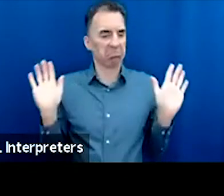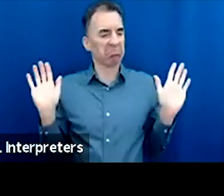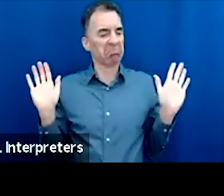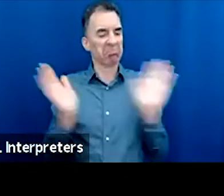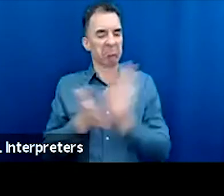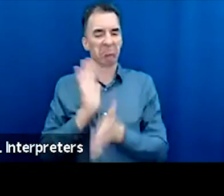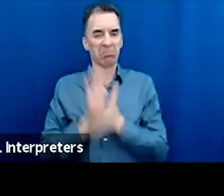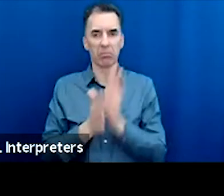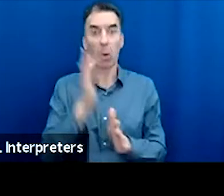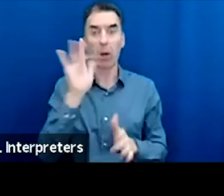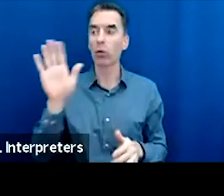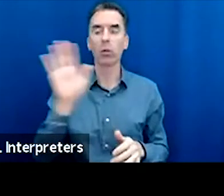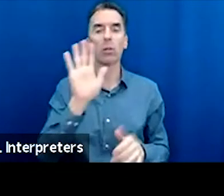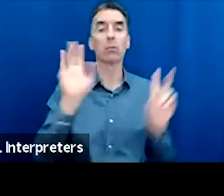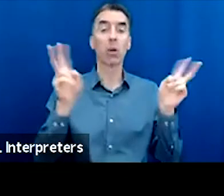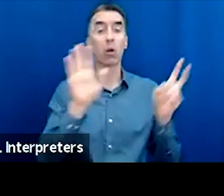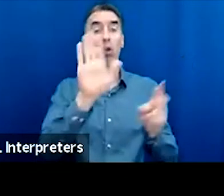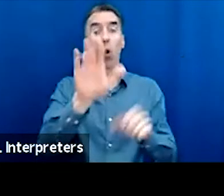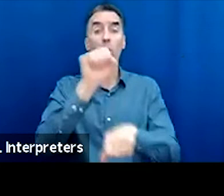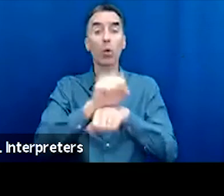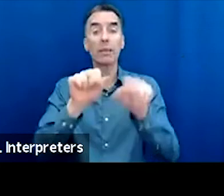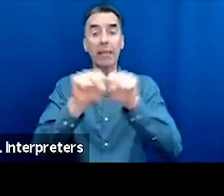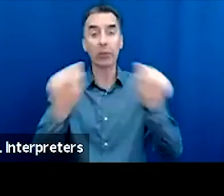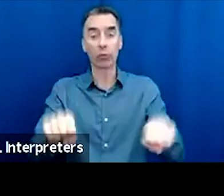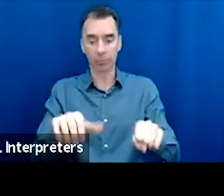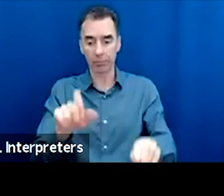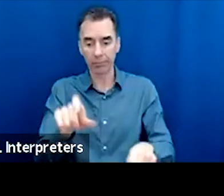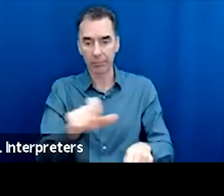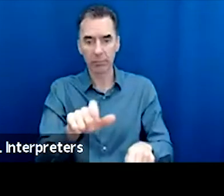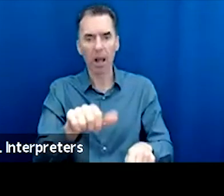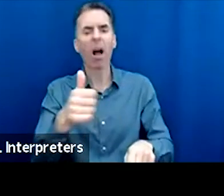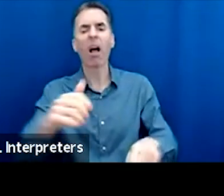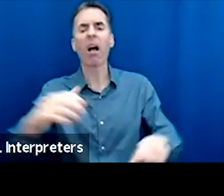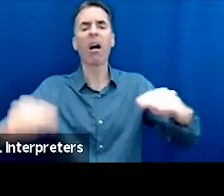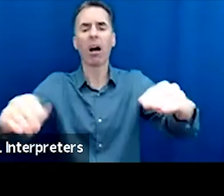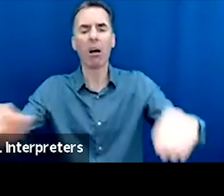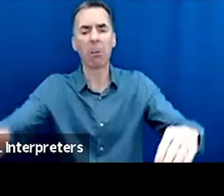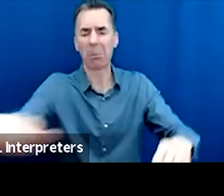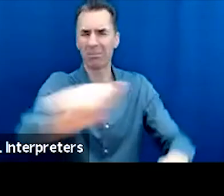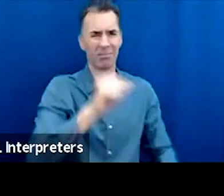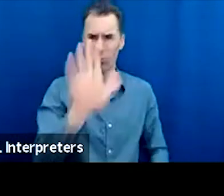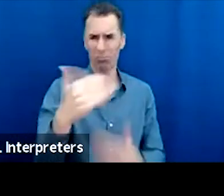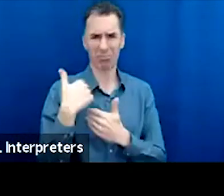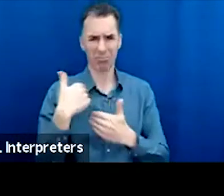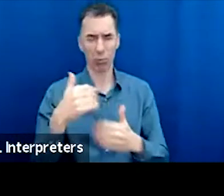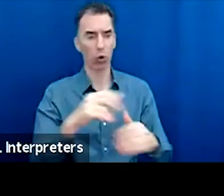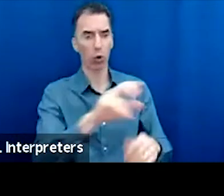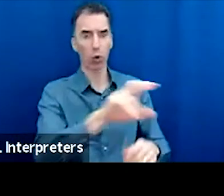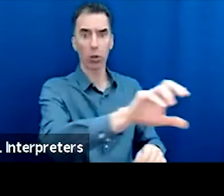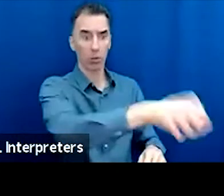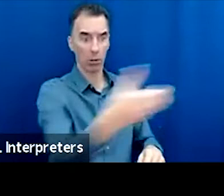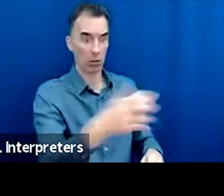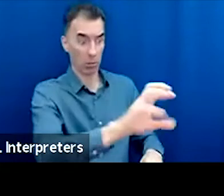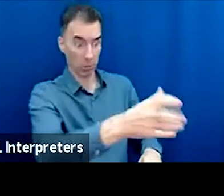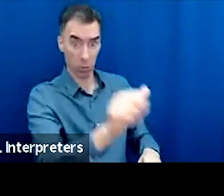for your workstation. That's it. You do not need to be cleaning desks. You do not need to be swabbing doorknobs or anything like that. Just a quick